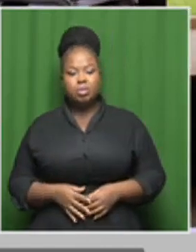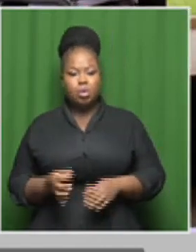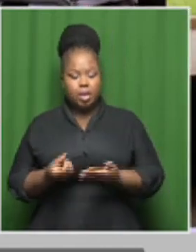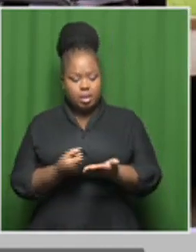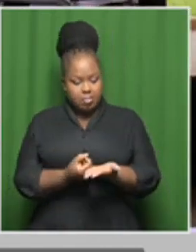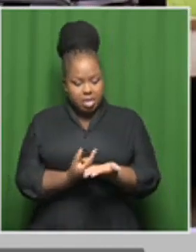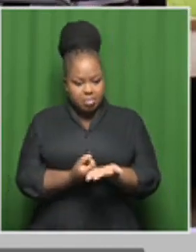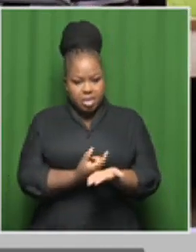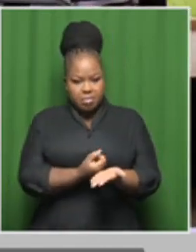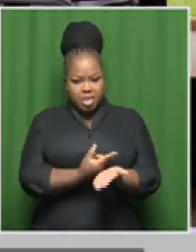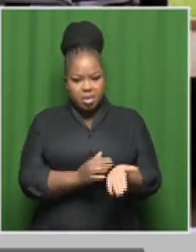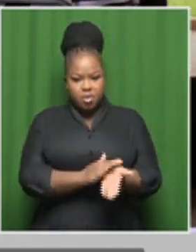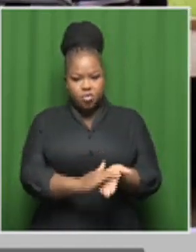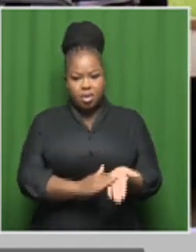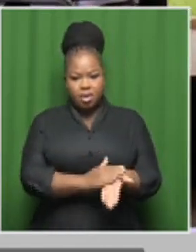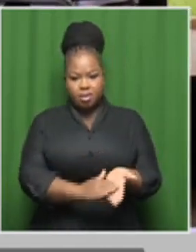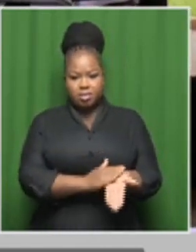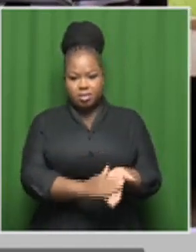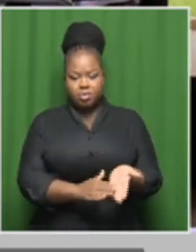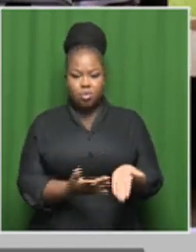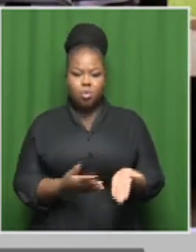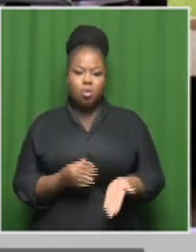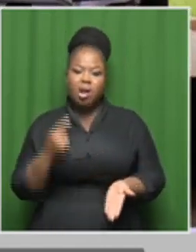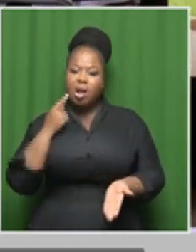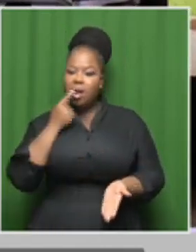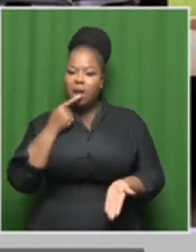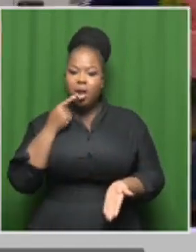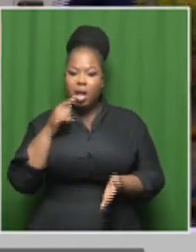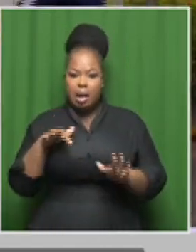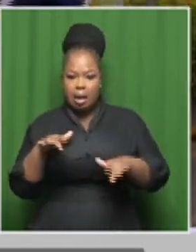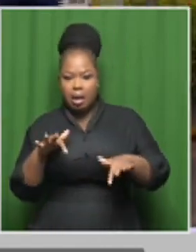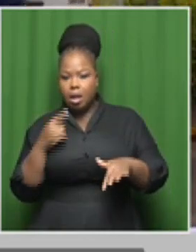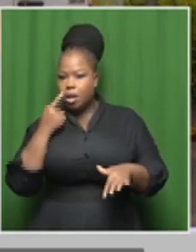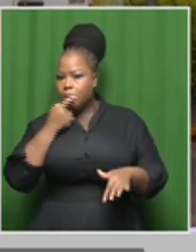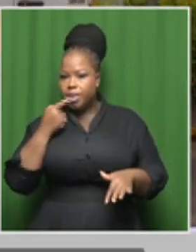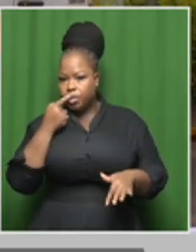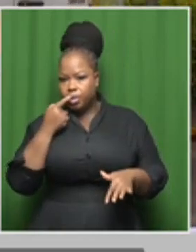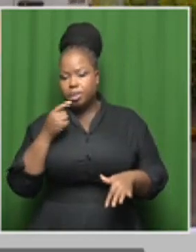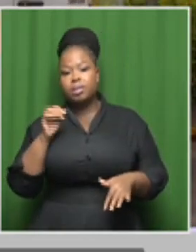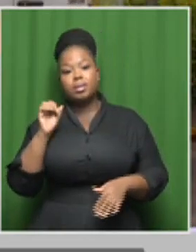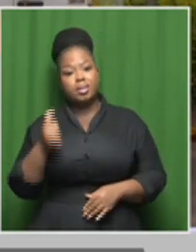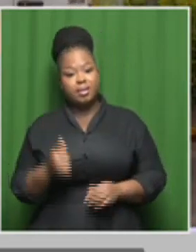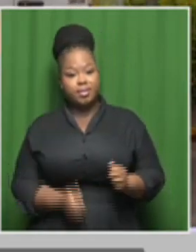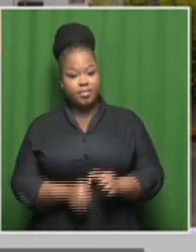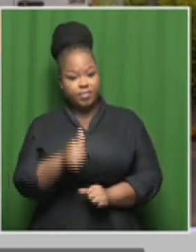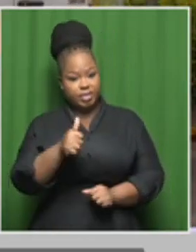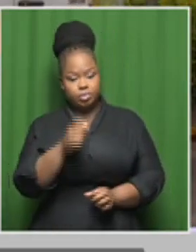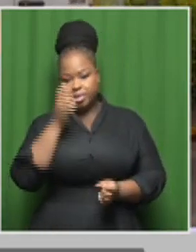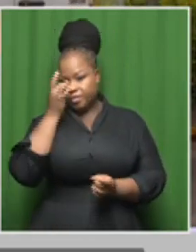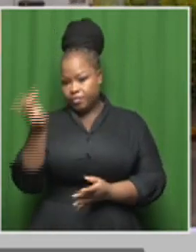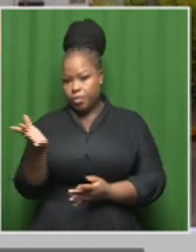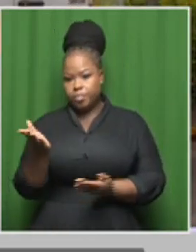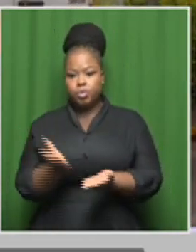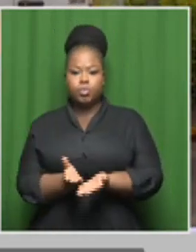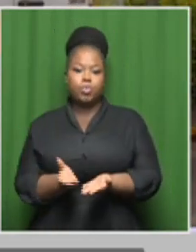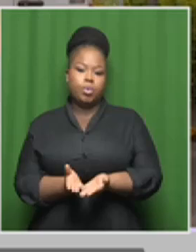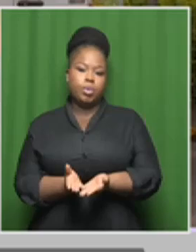the palms of their hands or soles of their feet or around the mouth, firstly, they will alert the school.